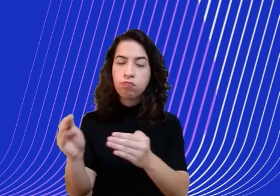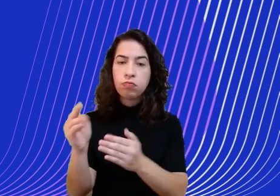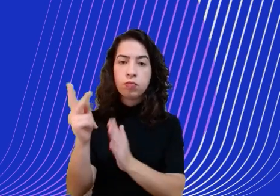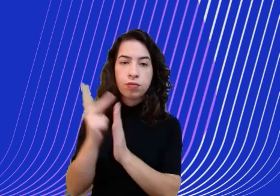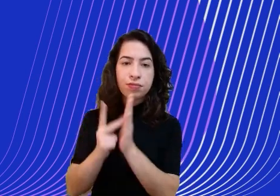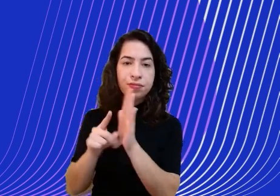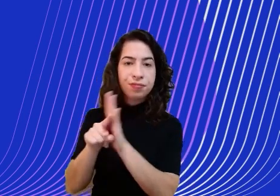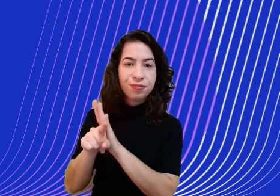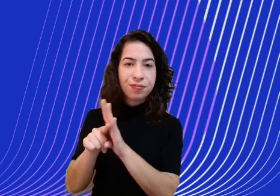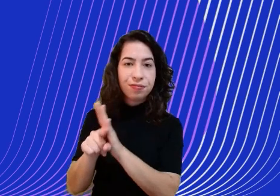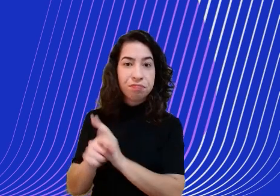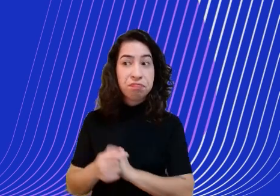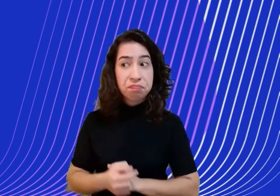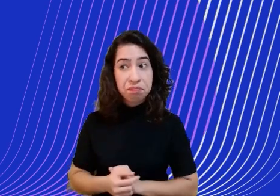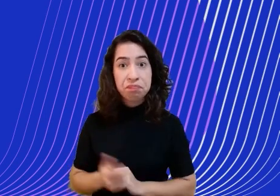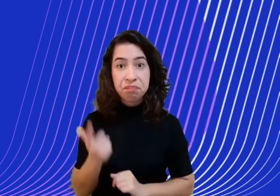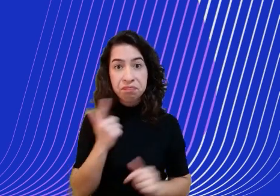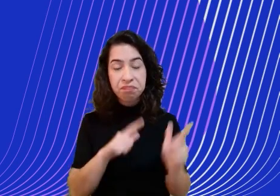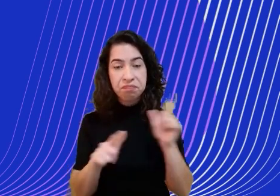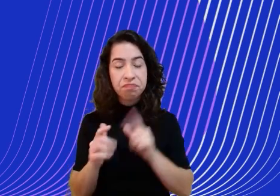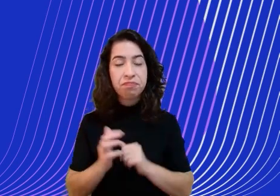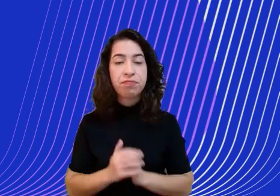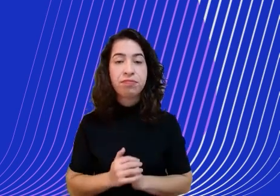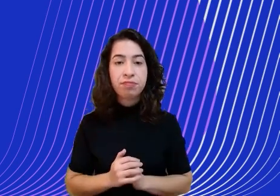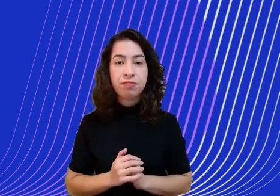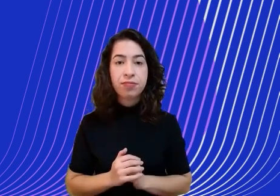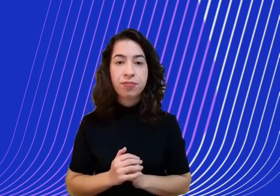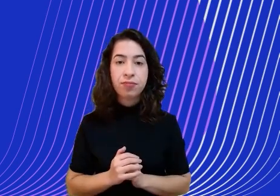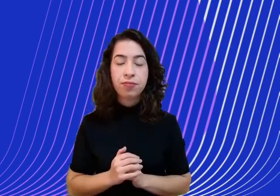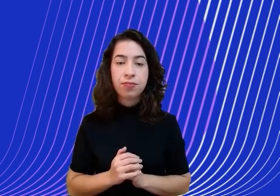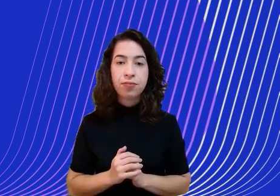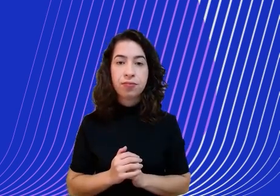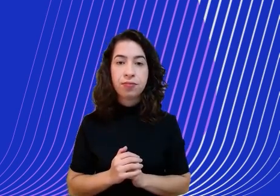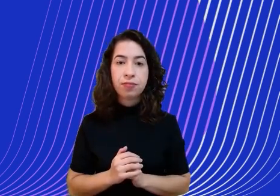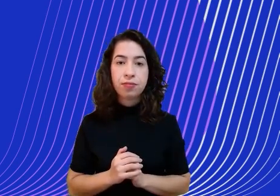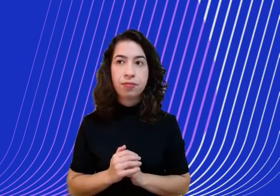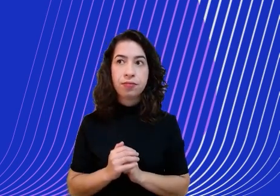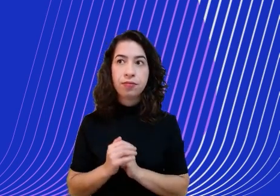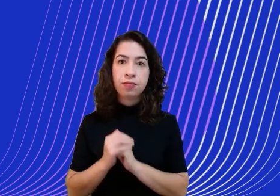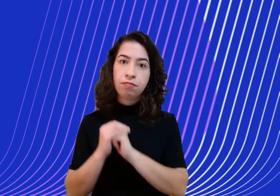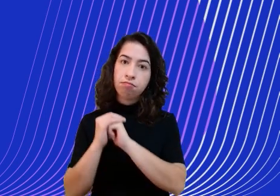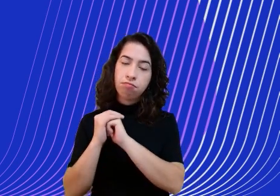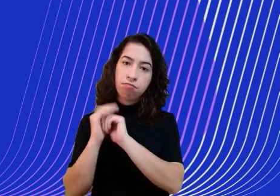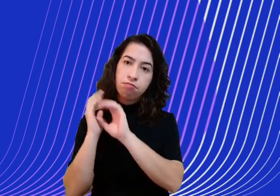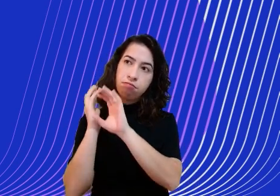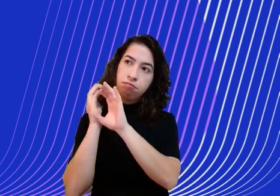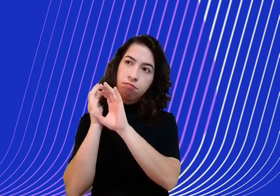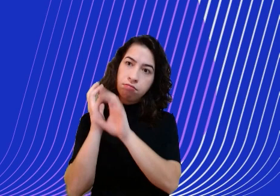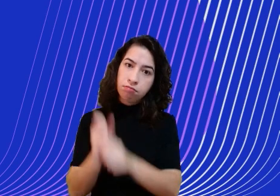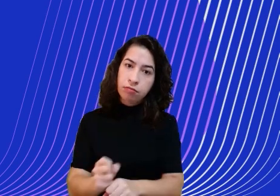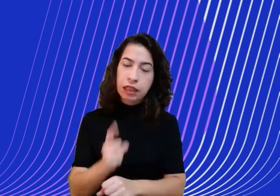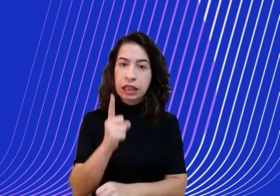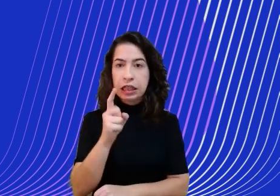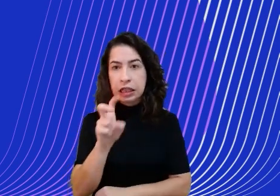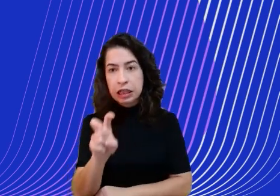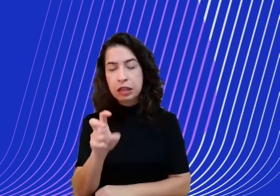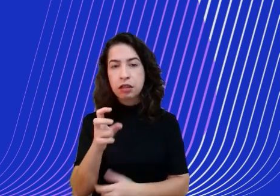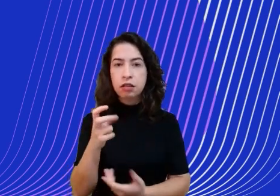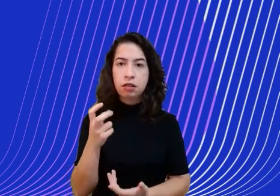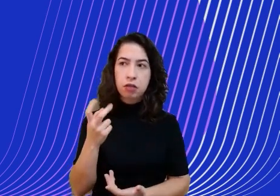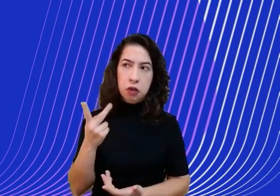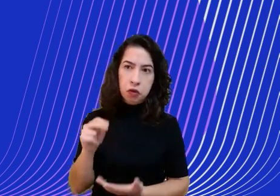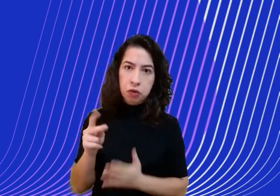I think we got some success, right? Because at the end of the day, it is over 15 or 20 projects for